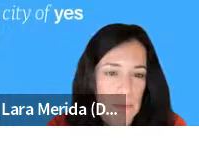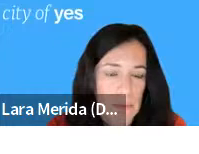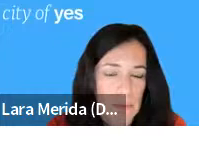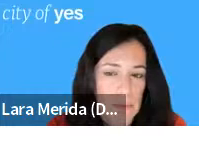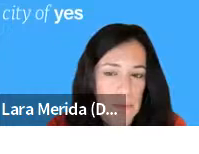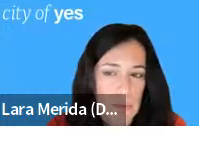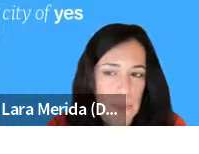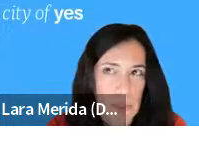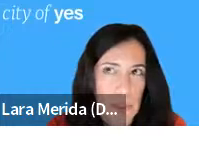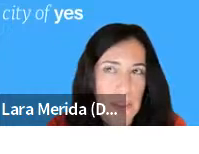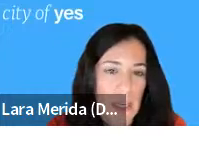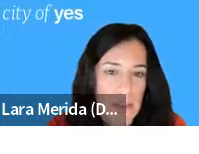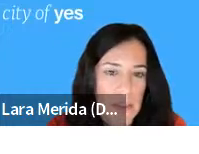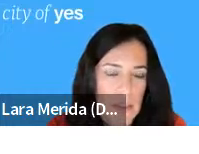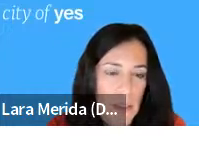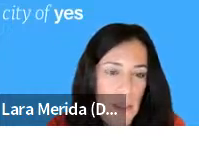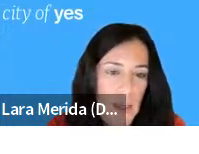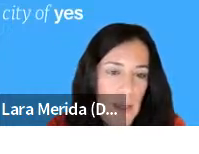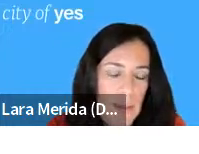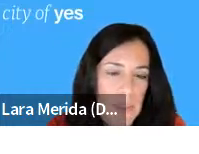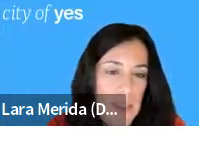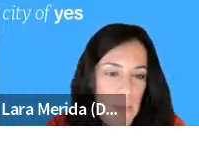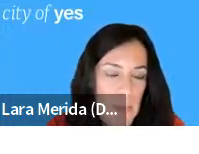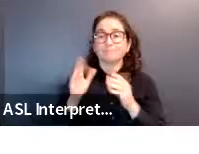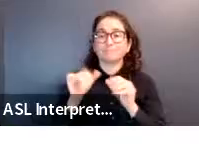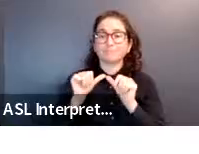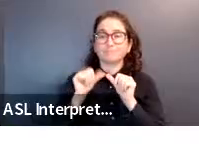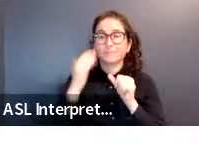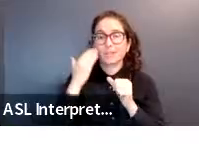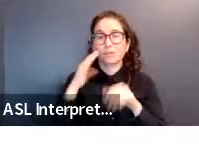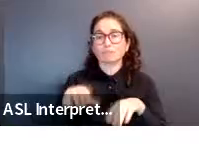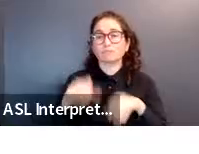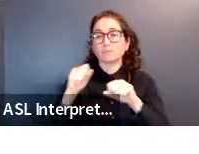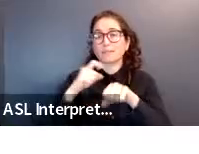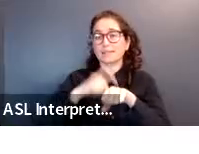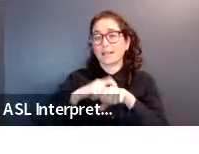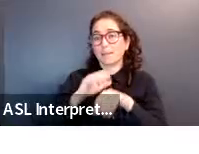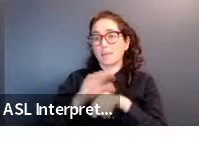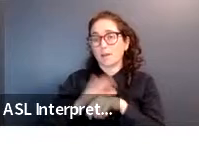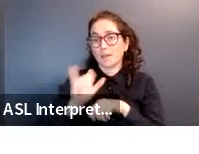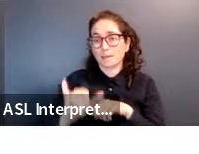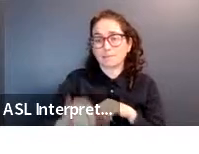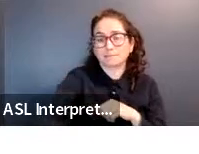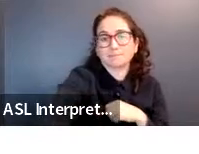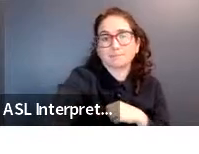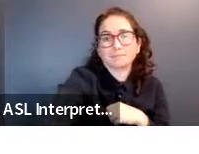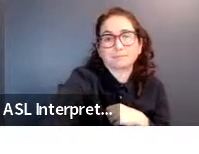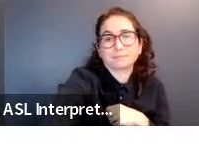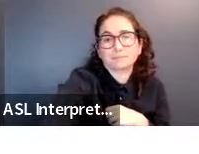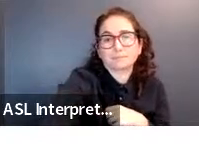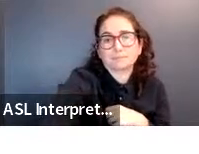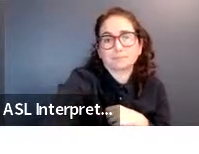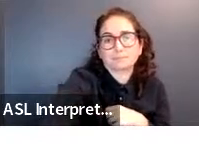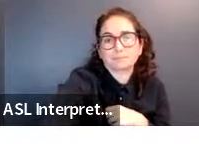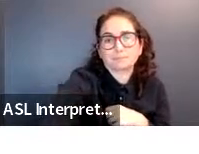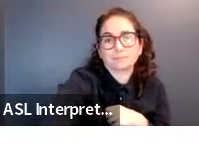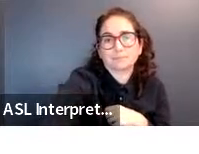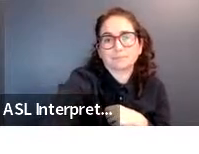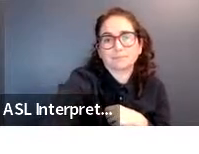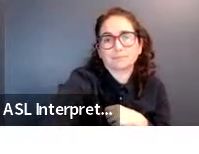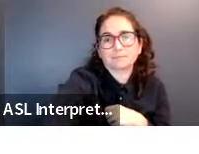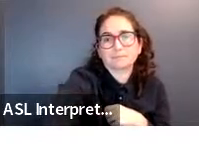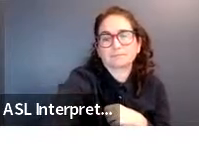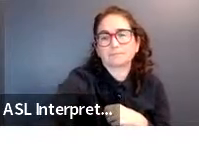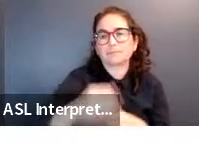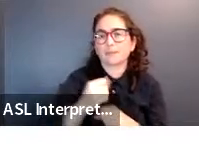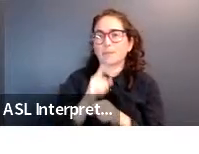may extend the time on. So BLAST is sorry, I want to